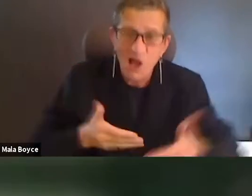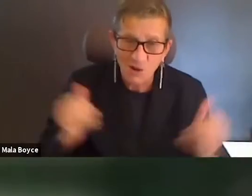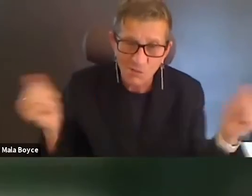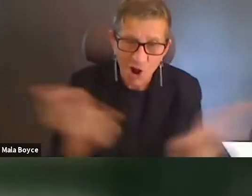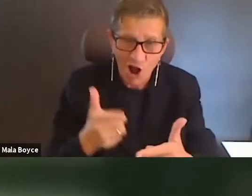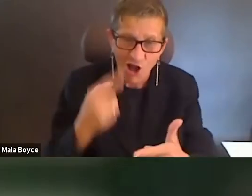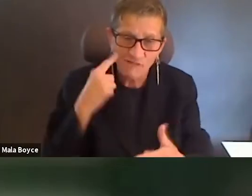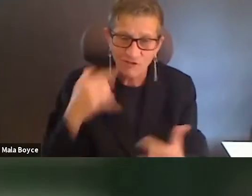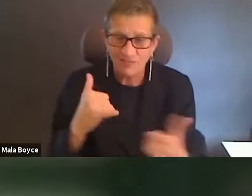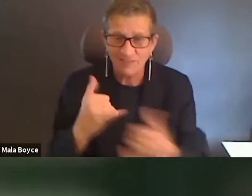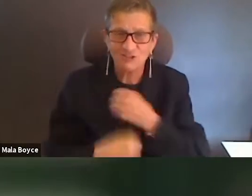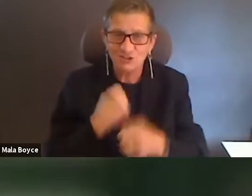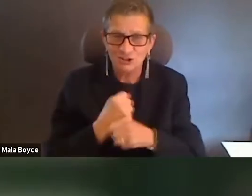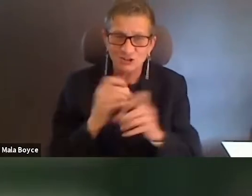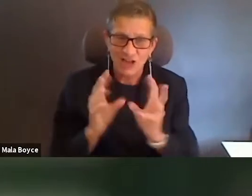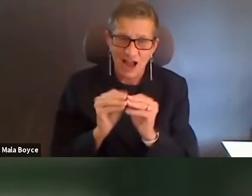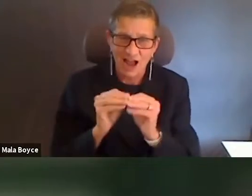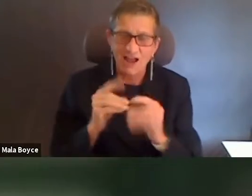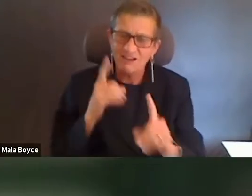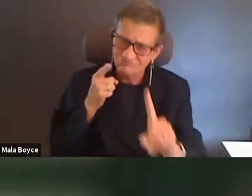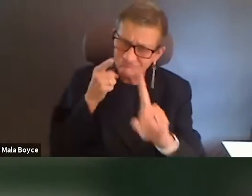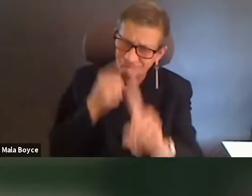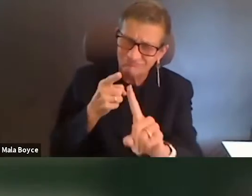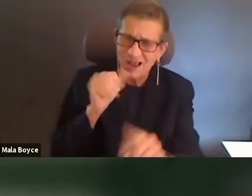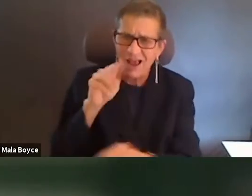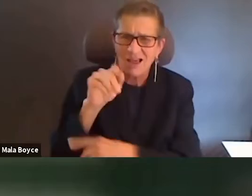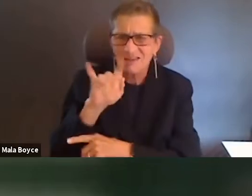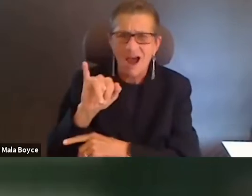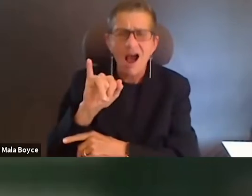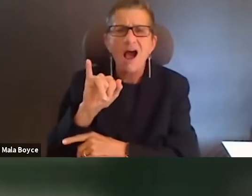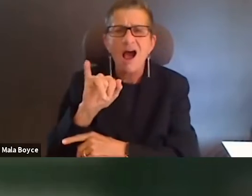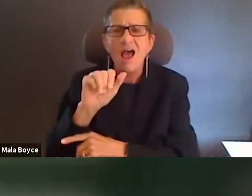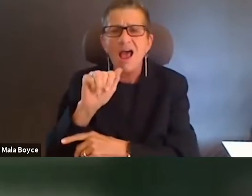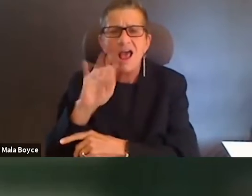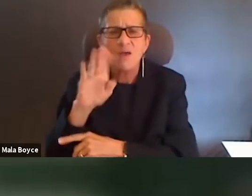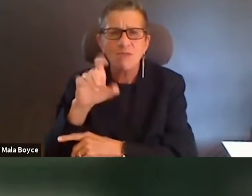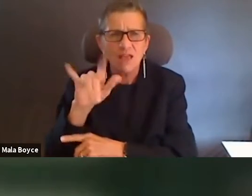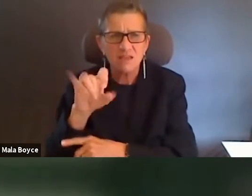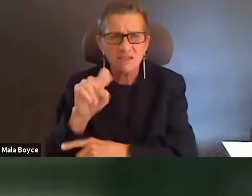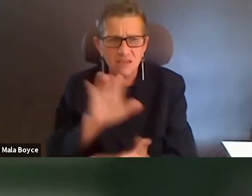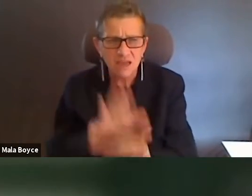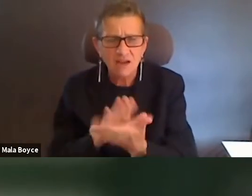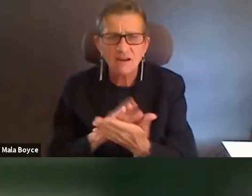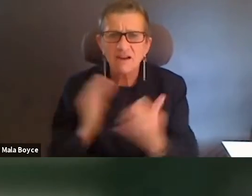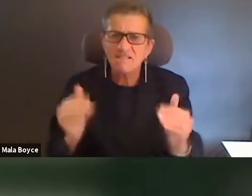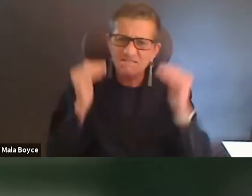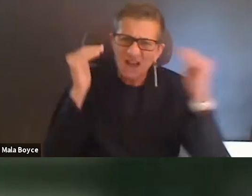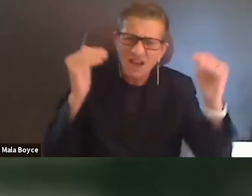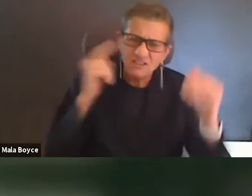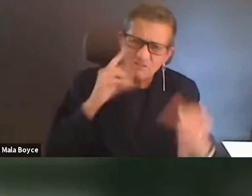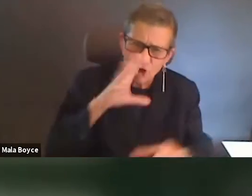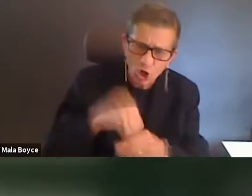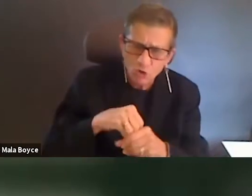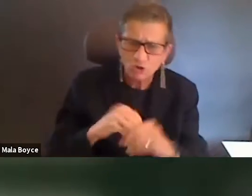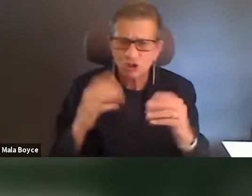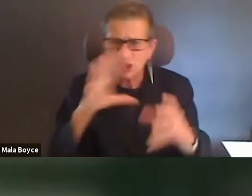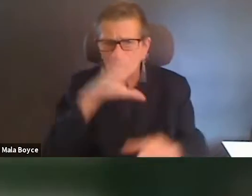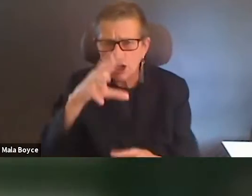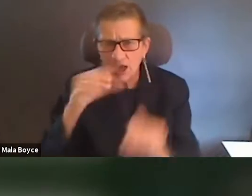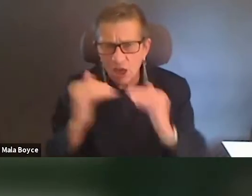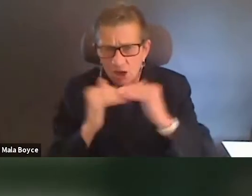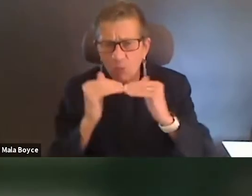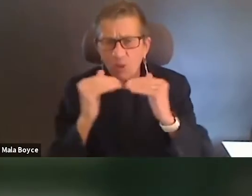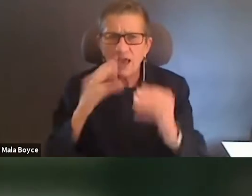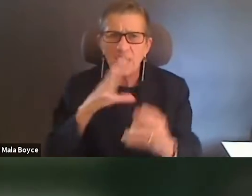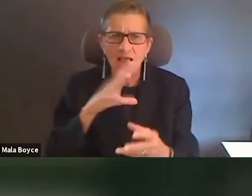year's conference towards an anti-ableist academy, advancing inclusion, diversity, equity, and accessibility at the